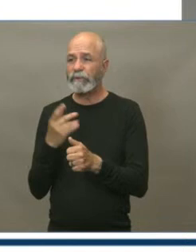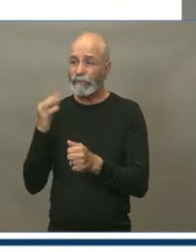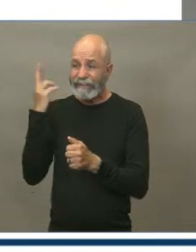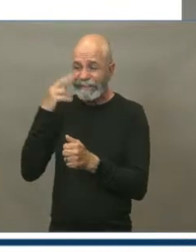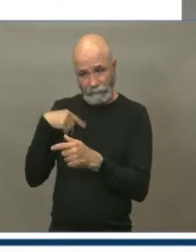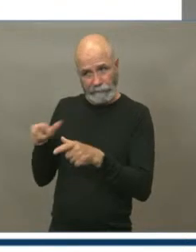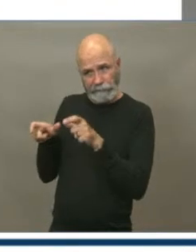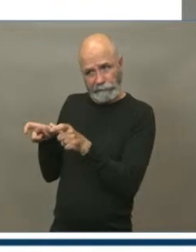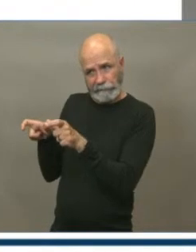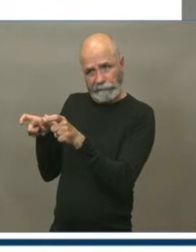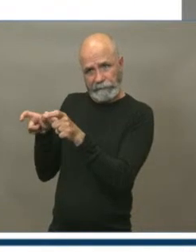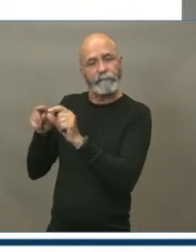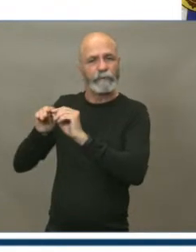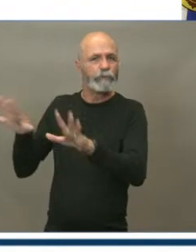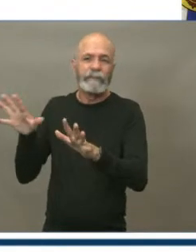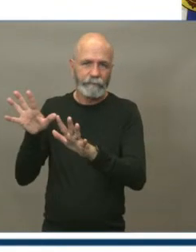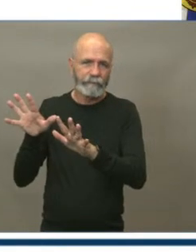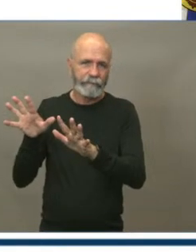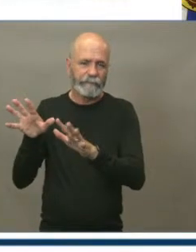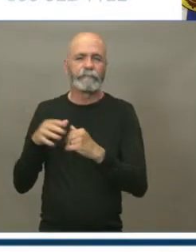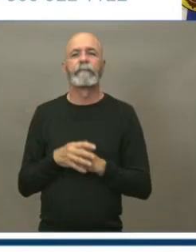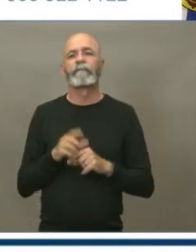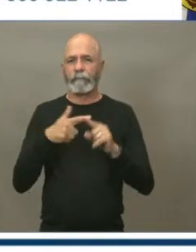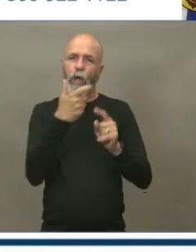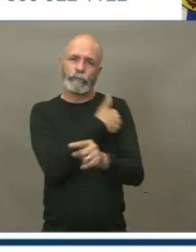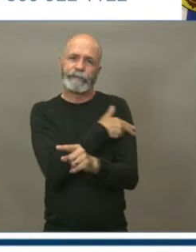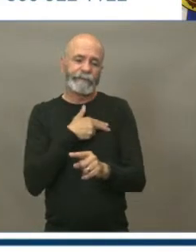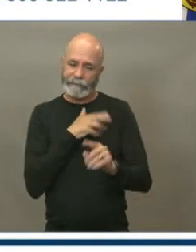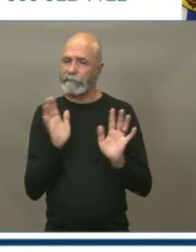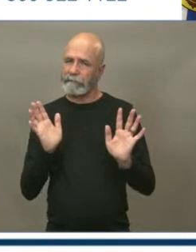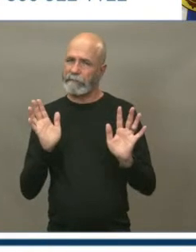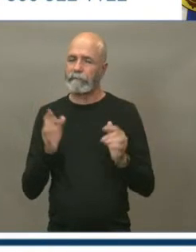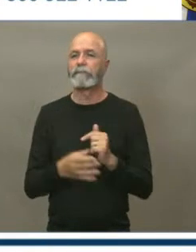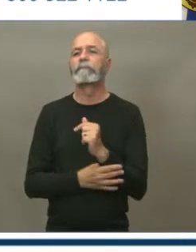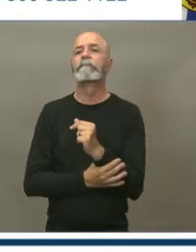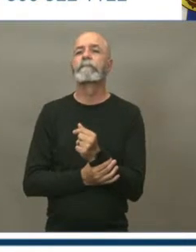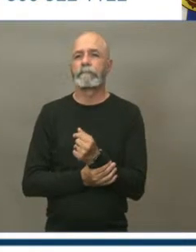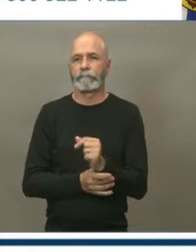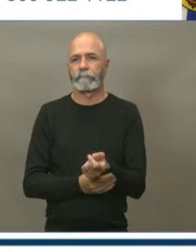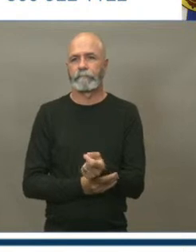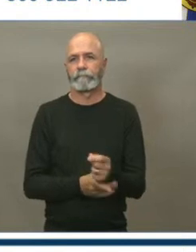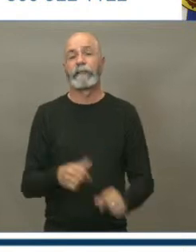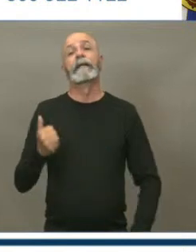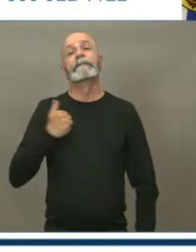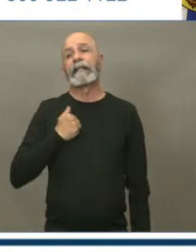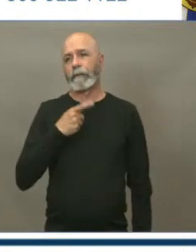within our hospitals. Next, we'll go to Keith Doucette from the Canadian Press. Go ahead, Keith.